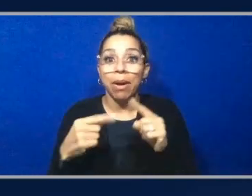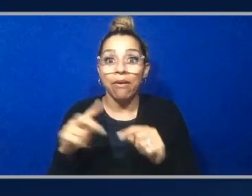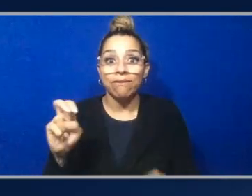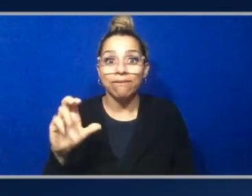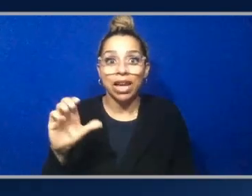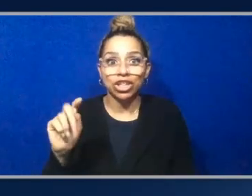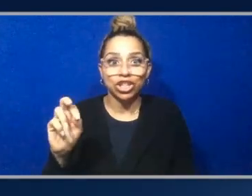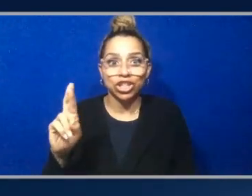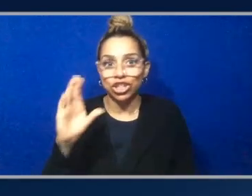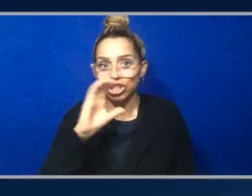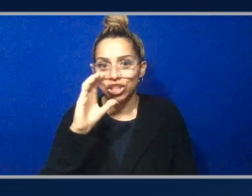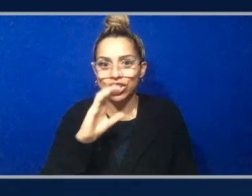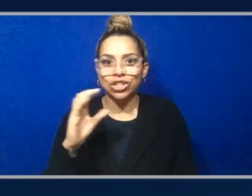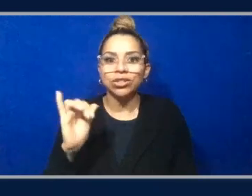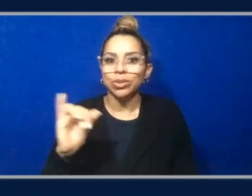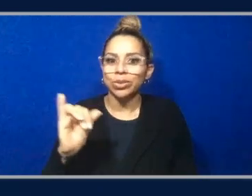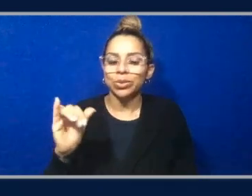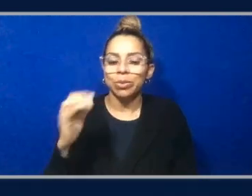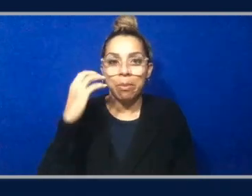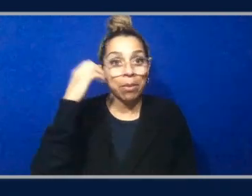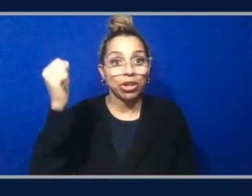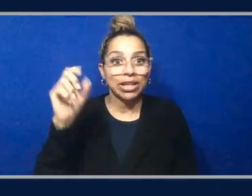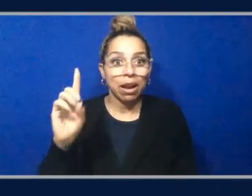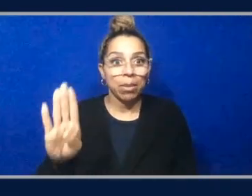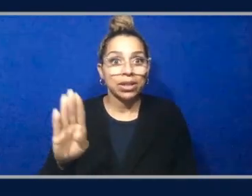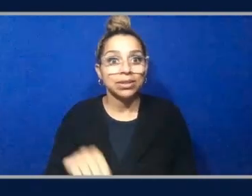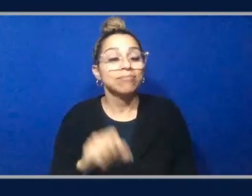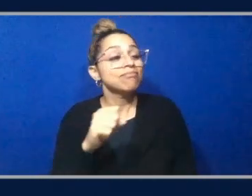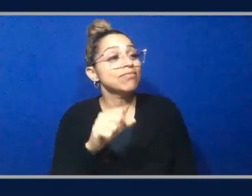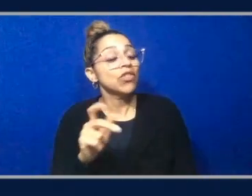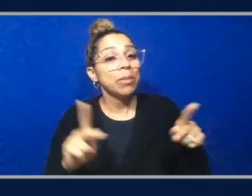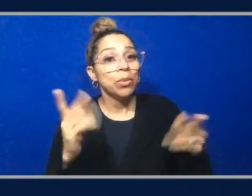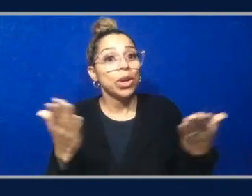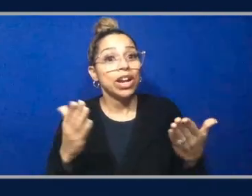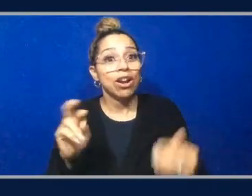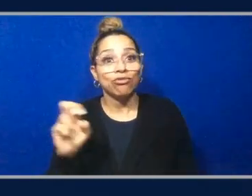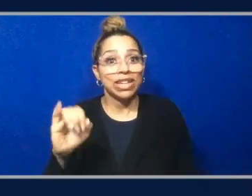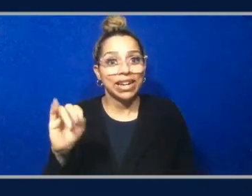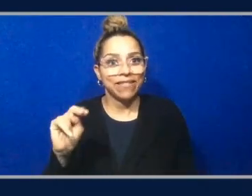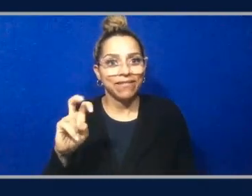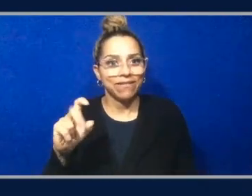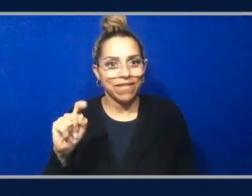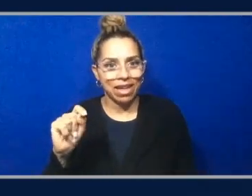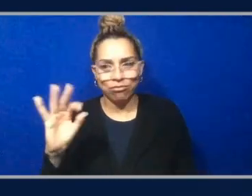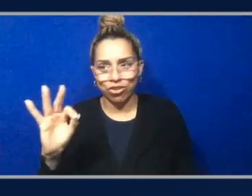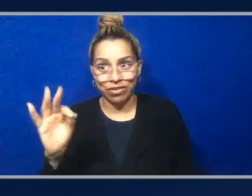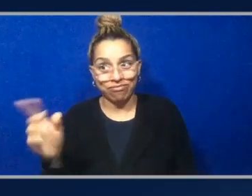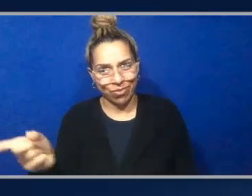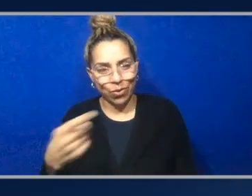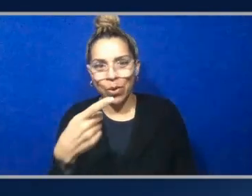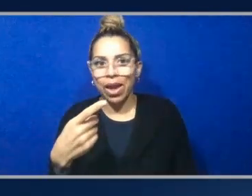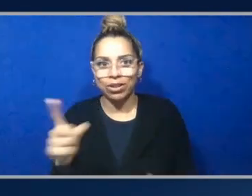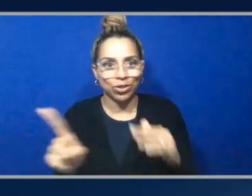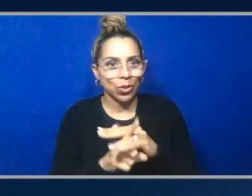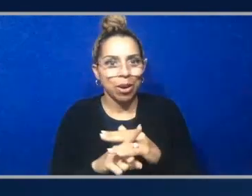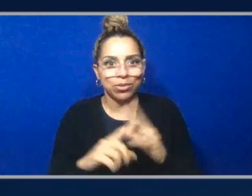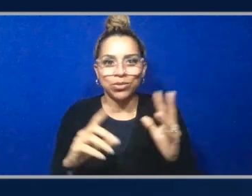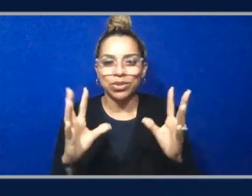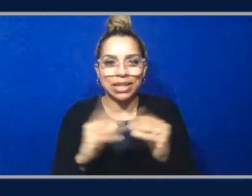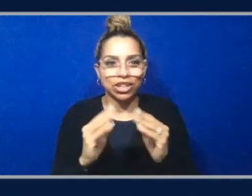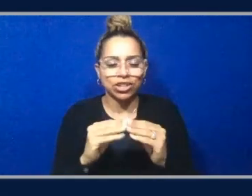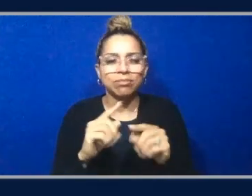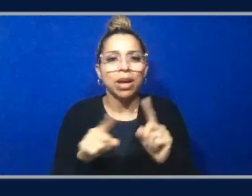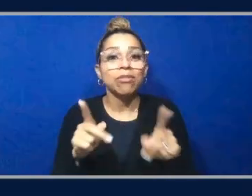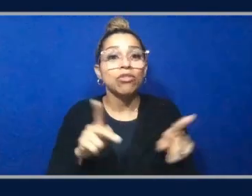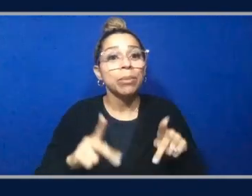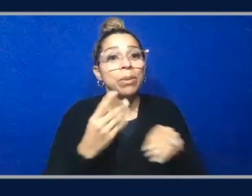that's awesome for the people who are, here at reInvent, but for the people who are at home, where do you want them to go and find out more? Yeah, I think there's a link you said